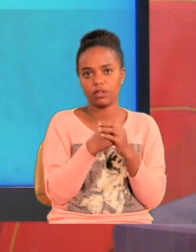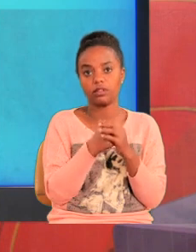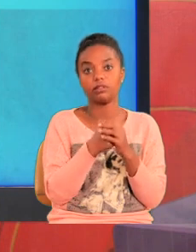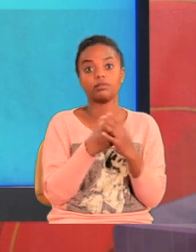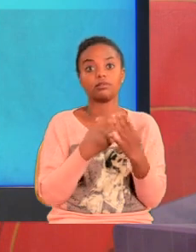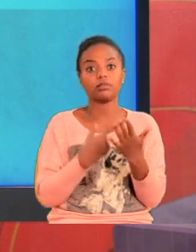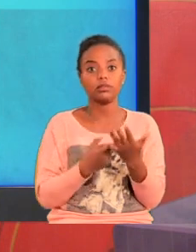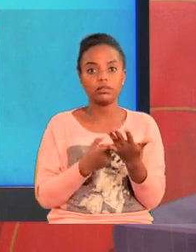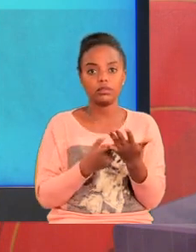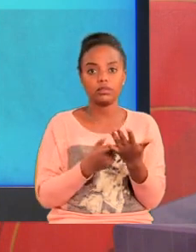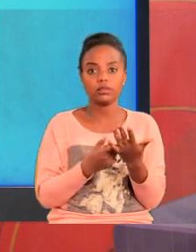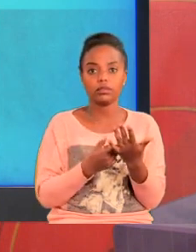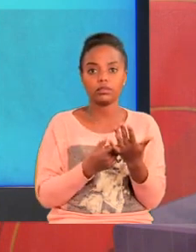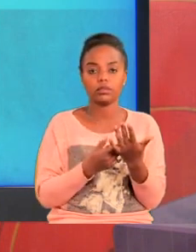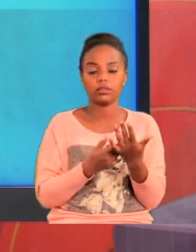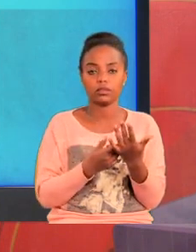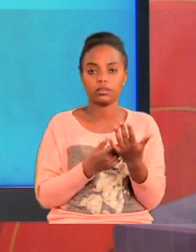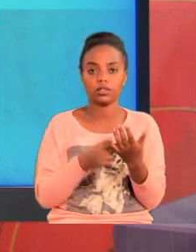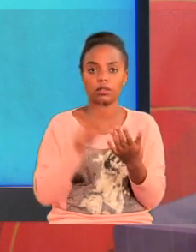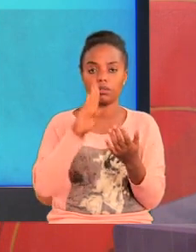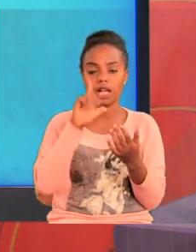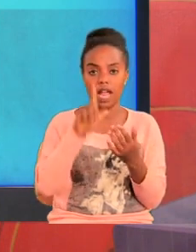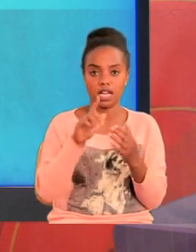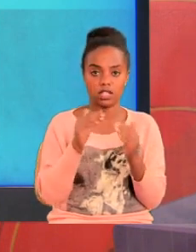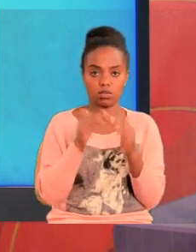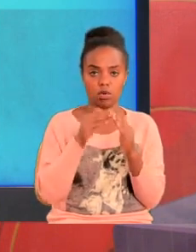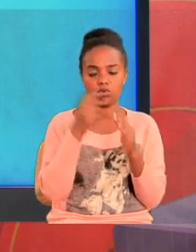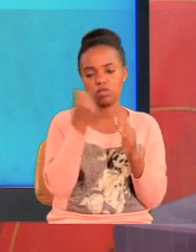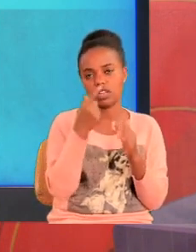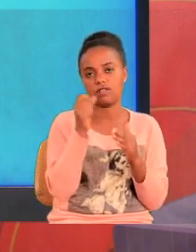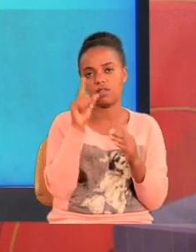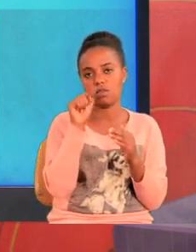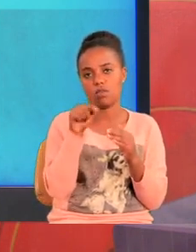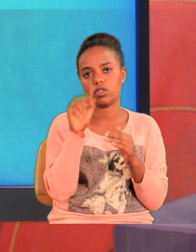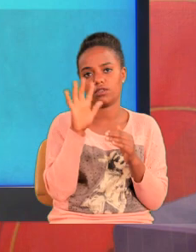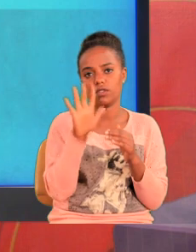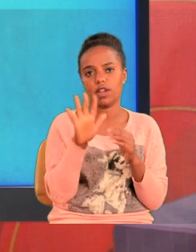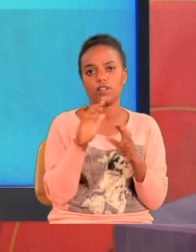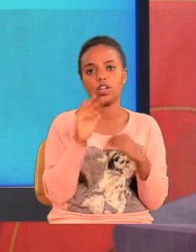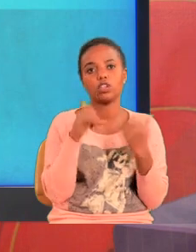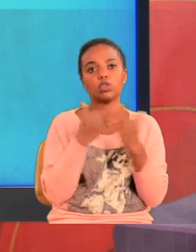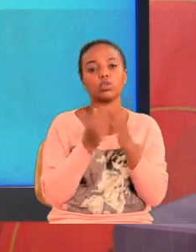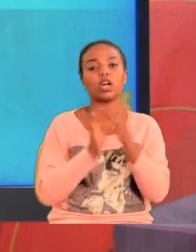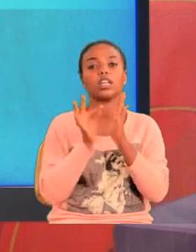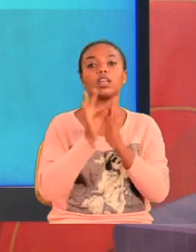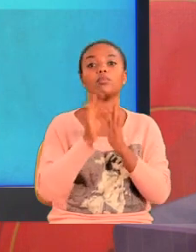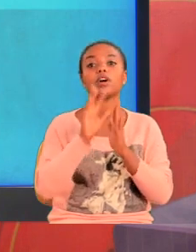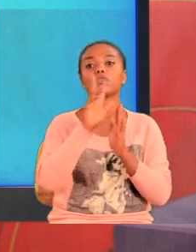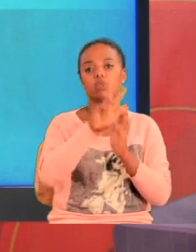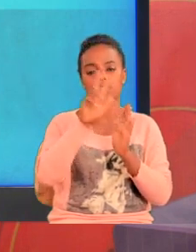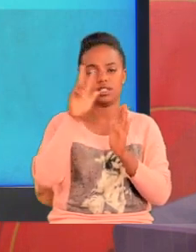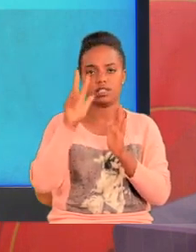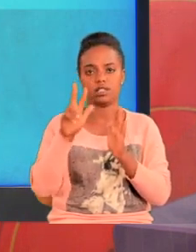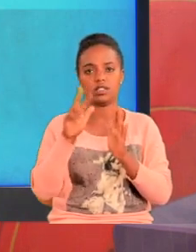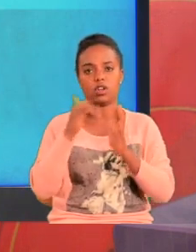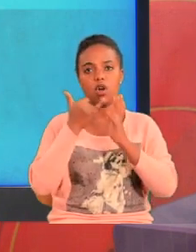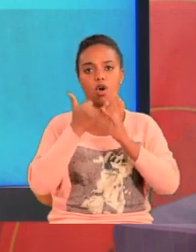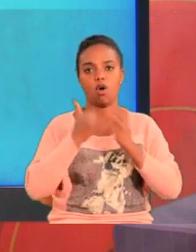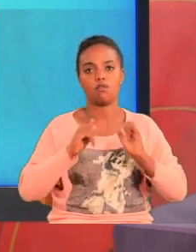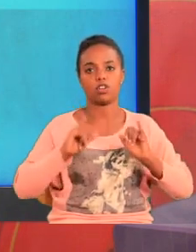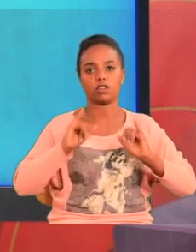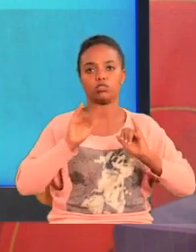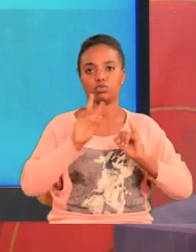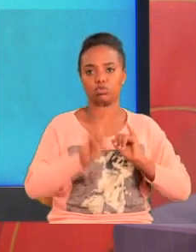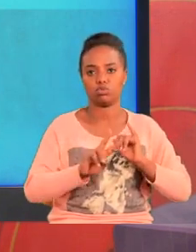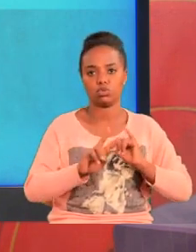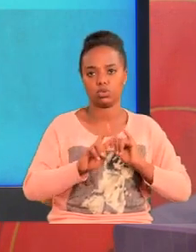here BL is this 11.5. Total number of data set is 33. 33